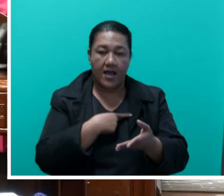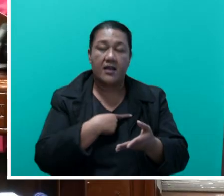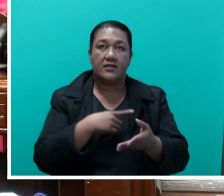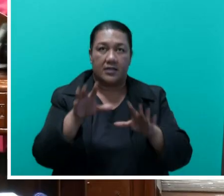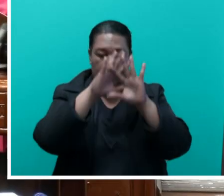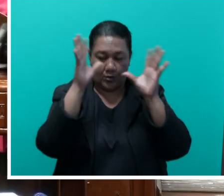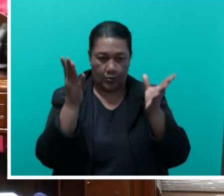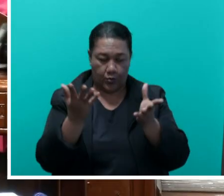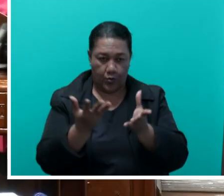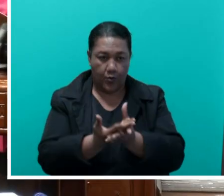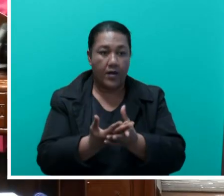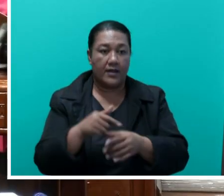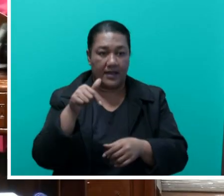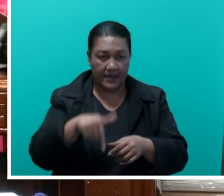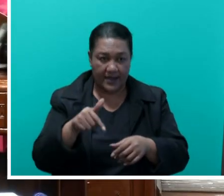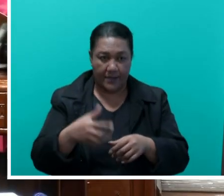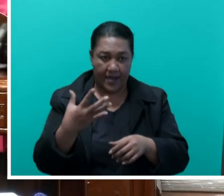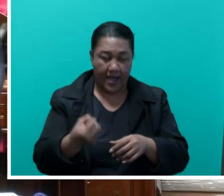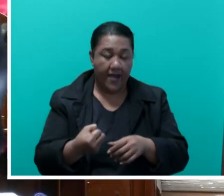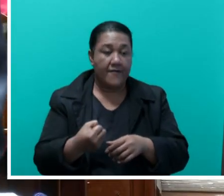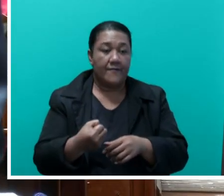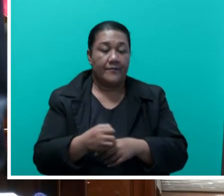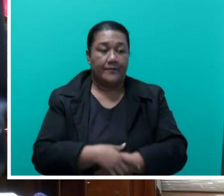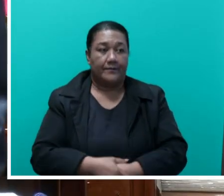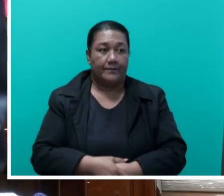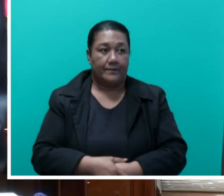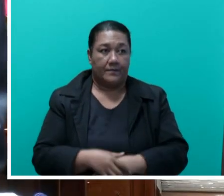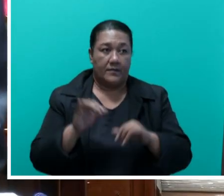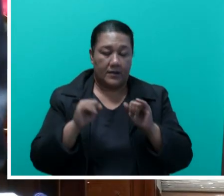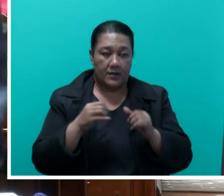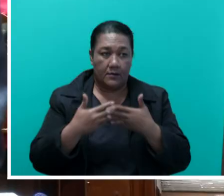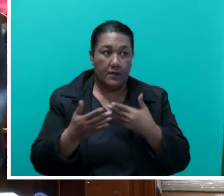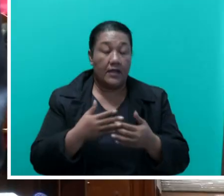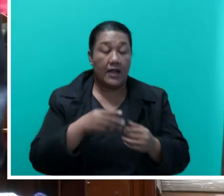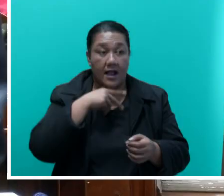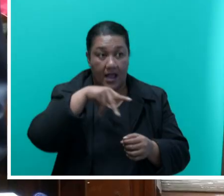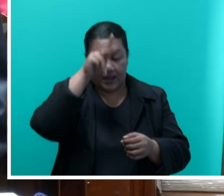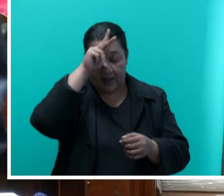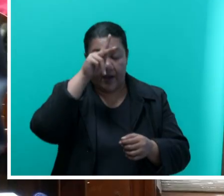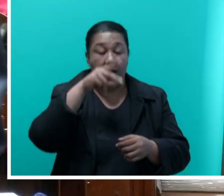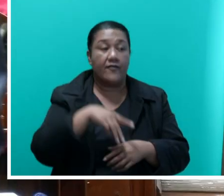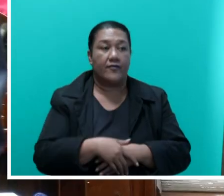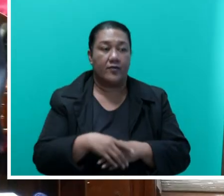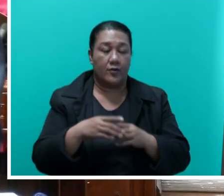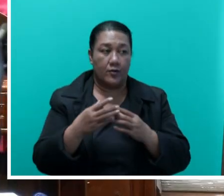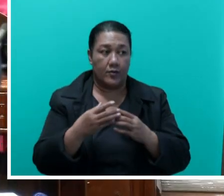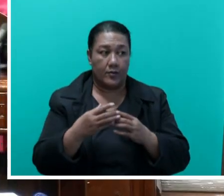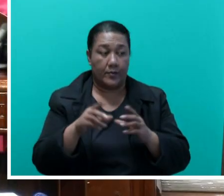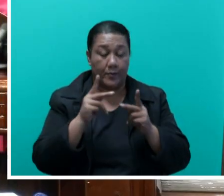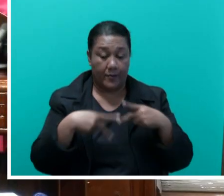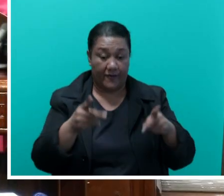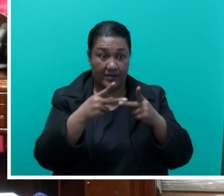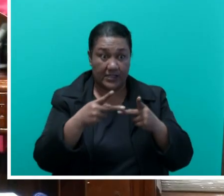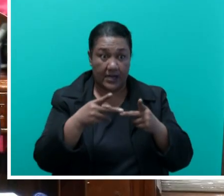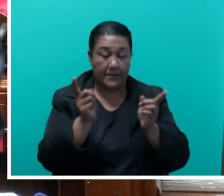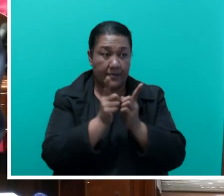I've raised in a number of local speeches, including one last week at the Kandabo Provincial Council meeting, When I'm ready, I intend to make a